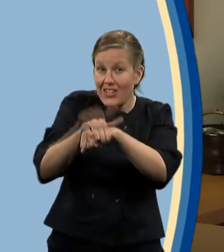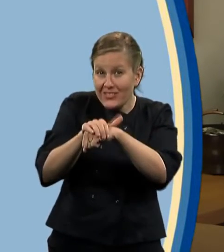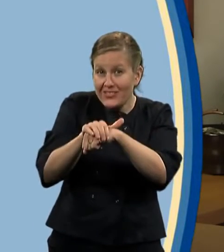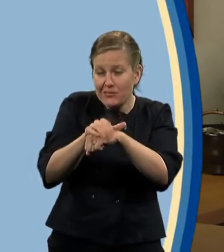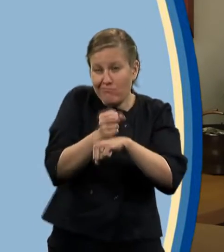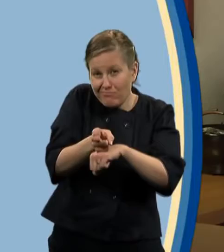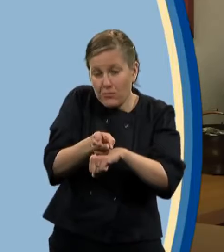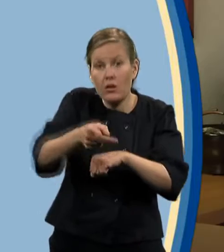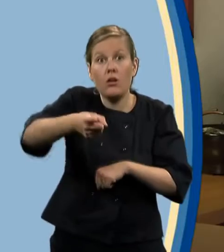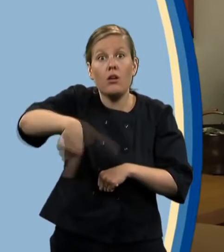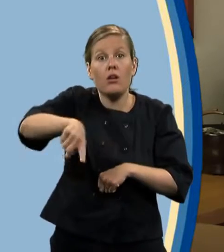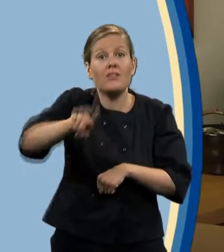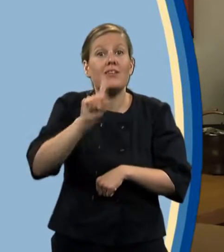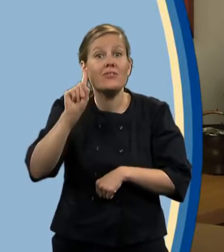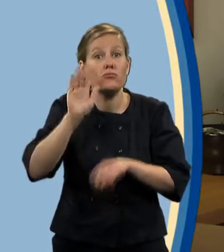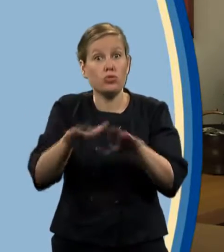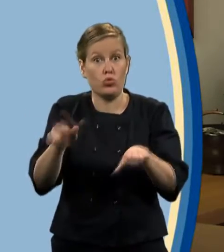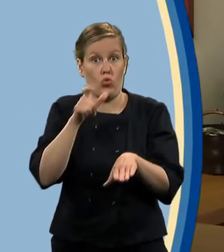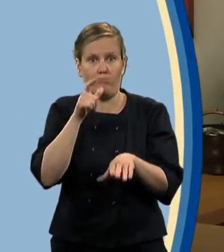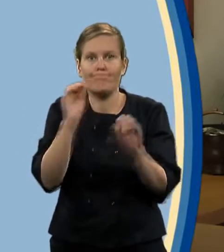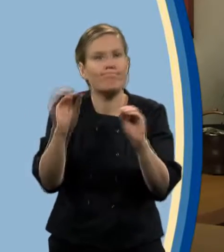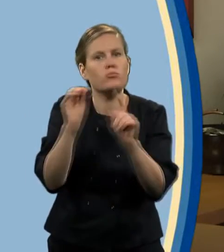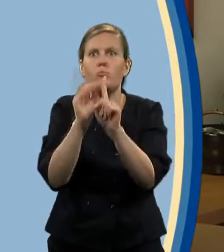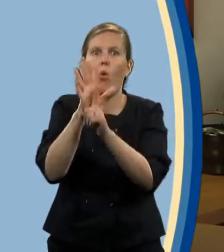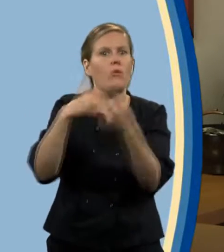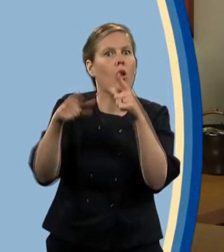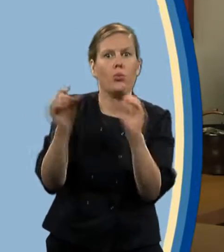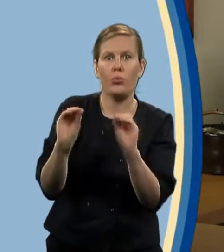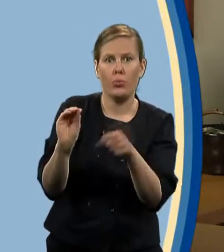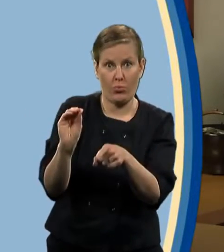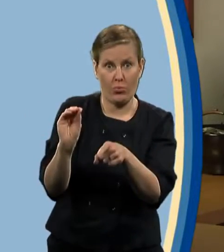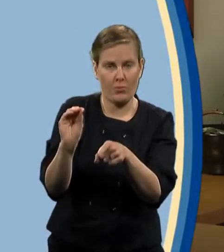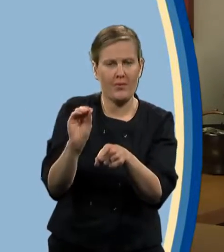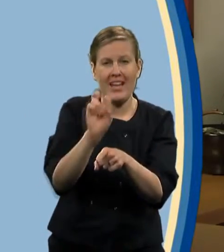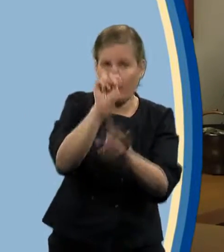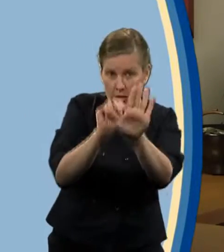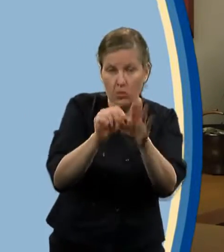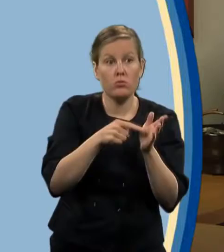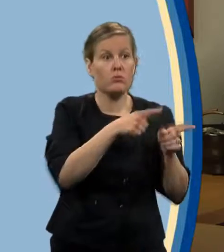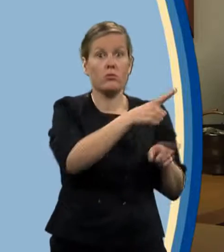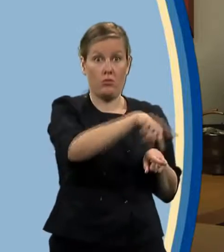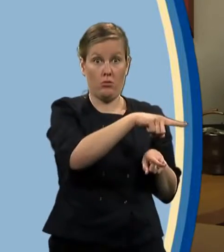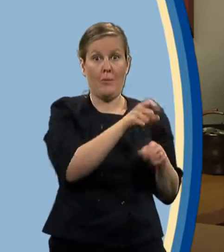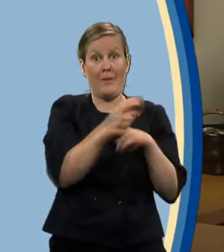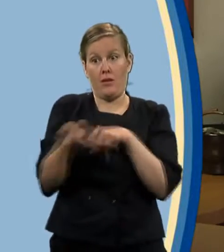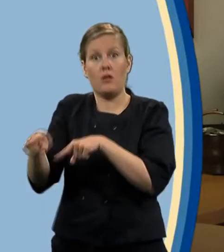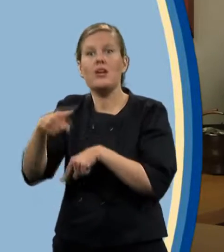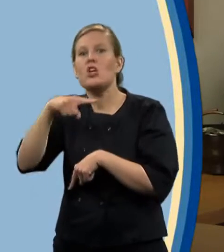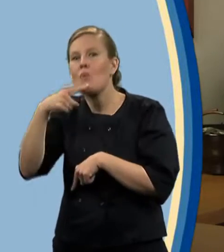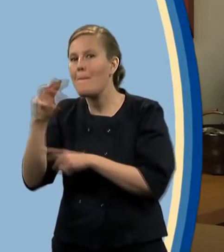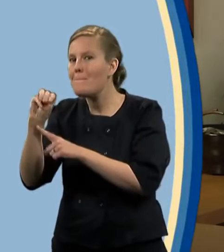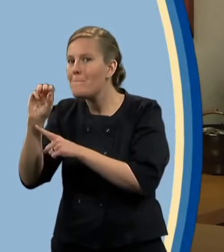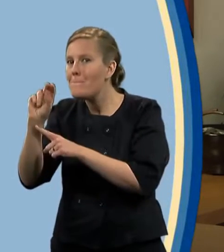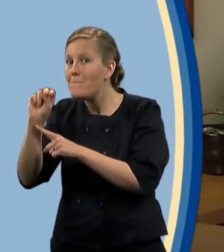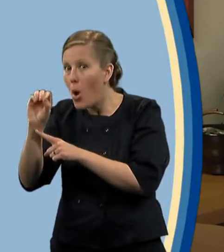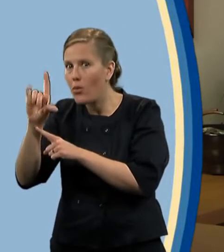to sign language are actually stronger readers in English than children who are deaf and who have not